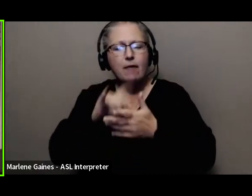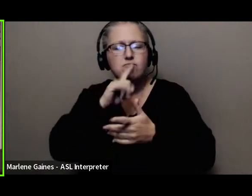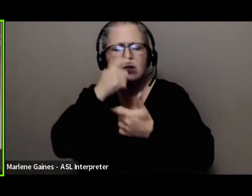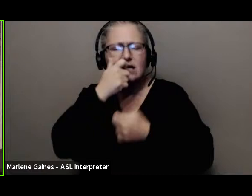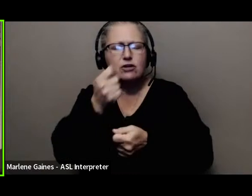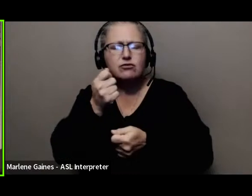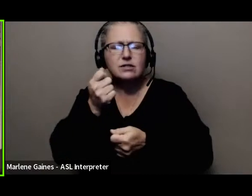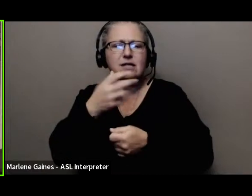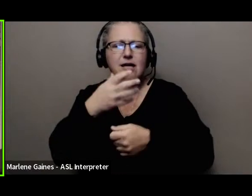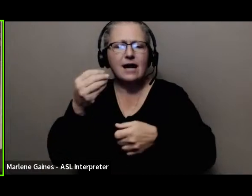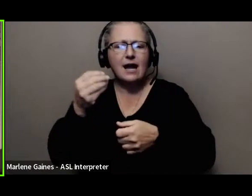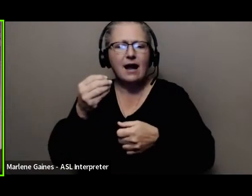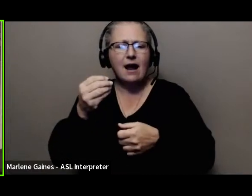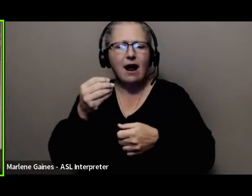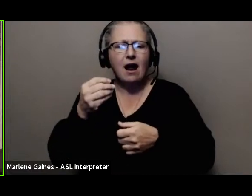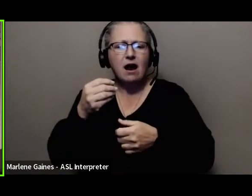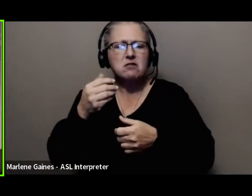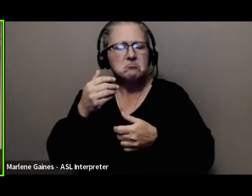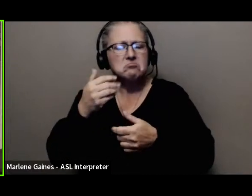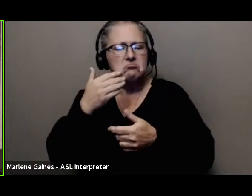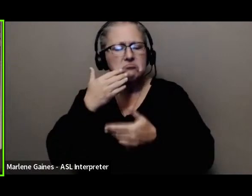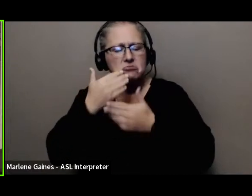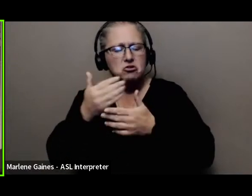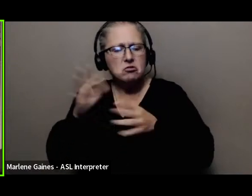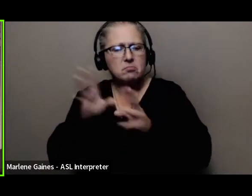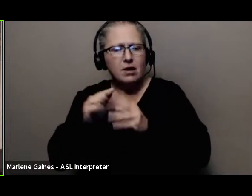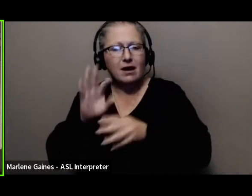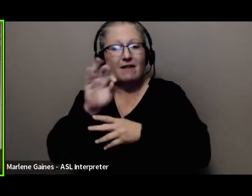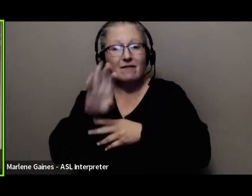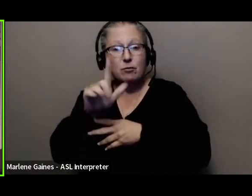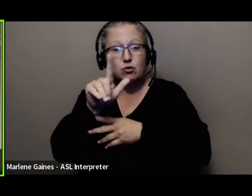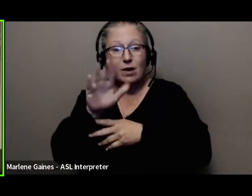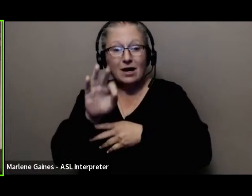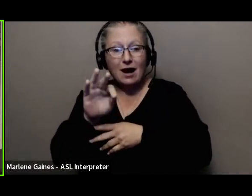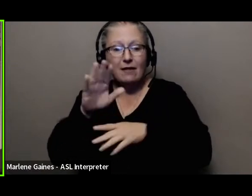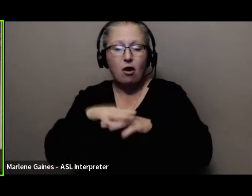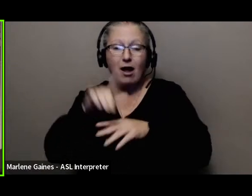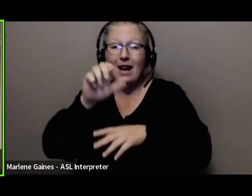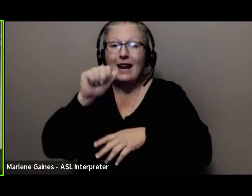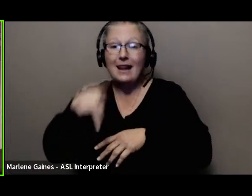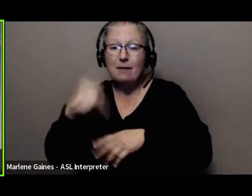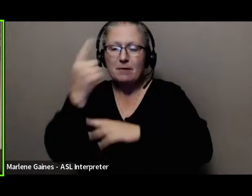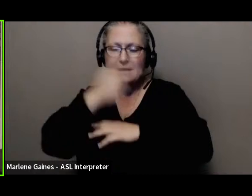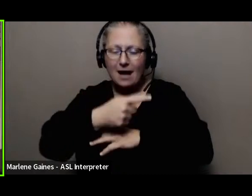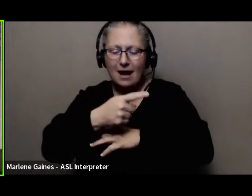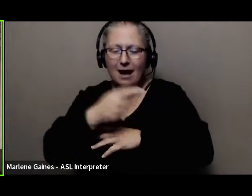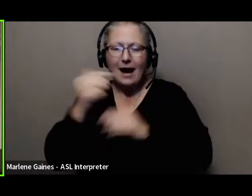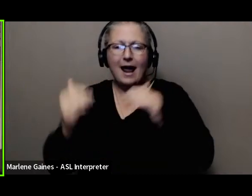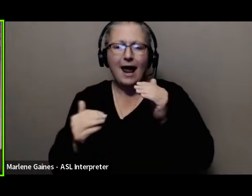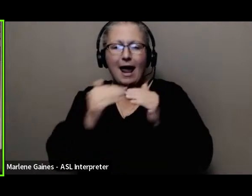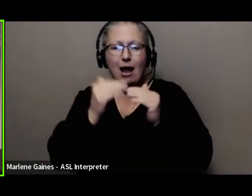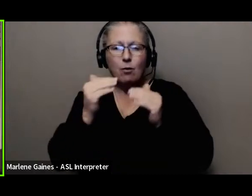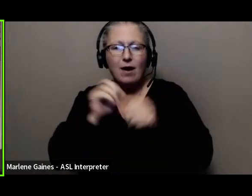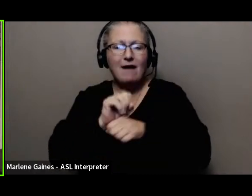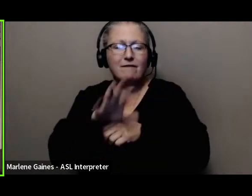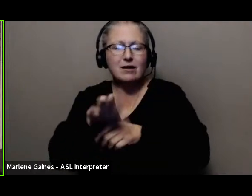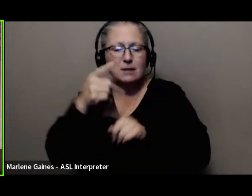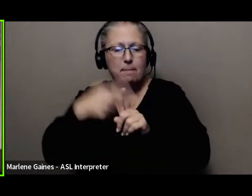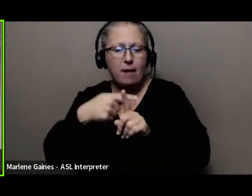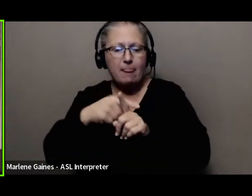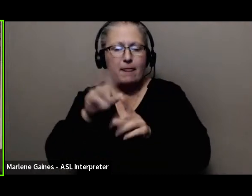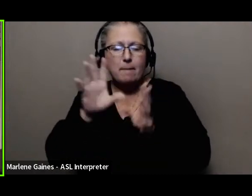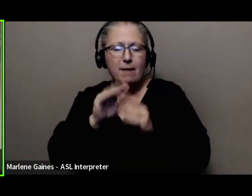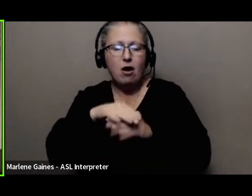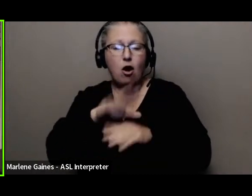and it was well attended. And then on February 29th, which was actually Leap Day, we had our Equity Advisory monthly meeting on Zoom.